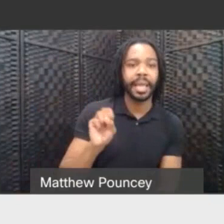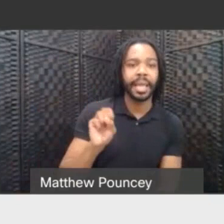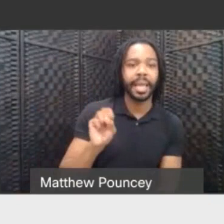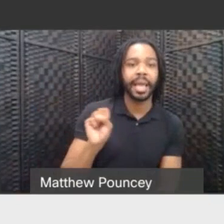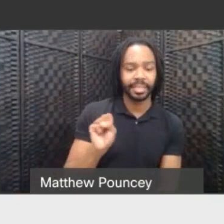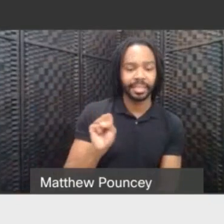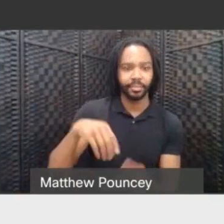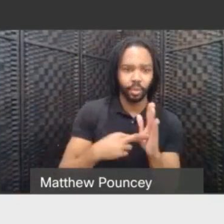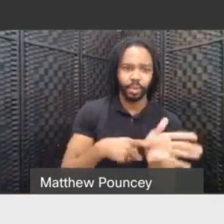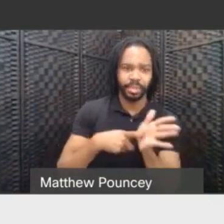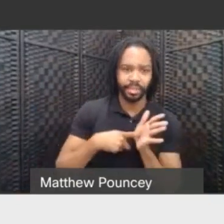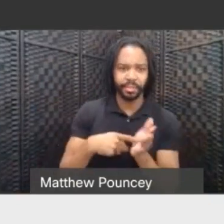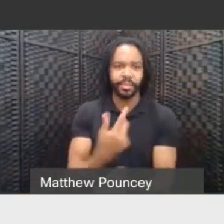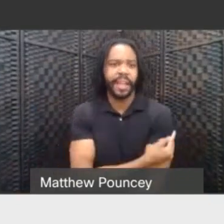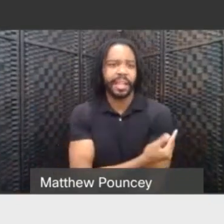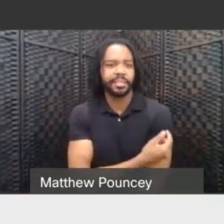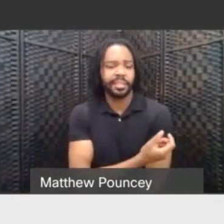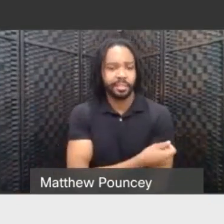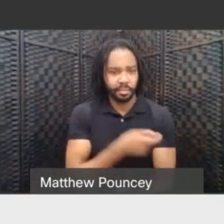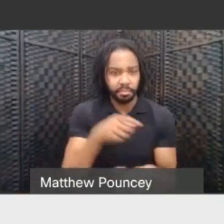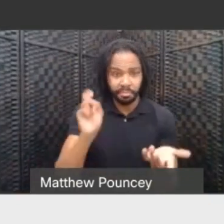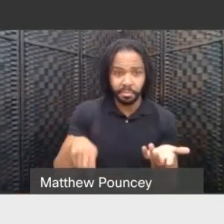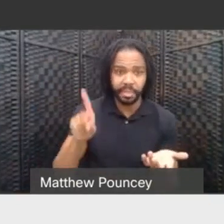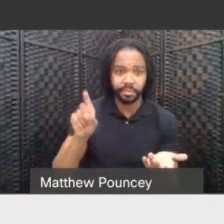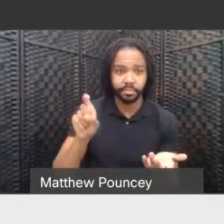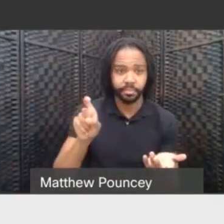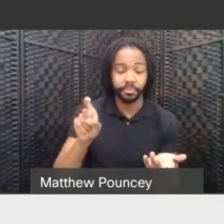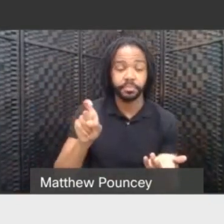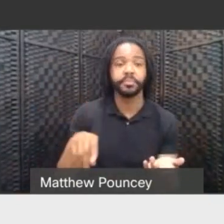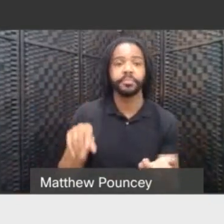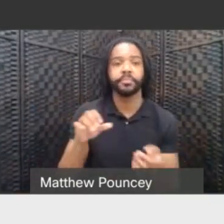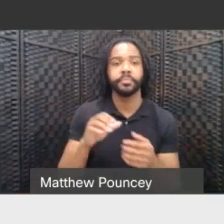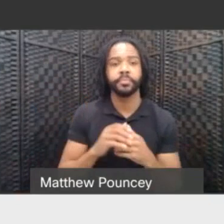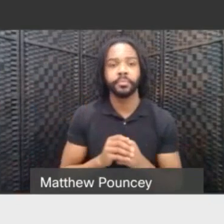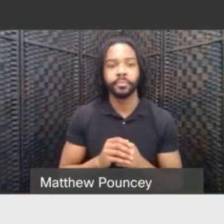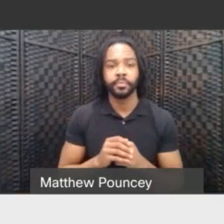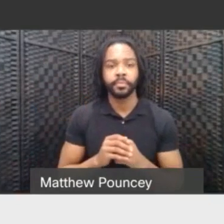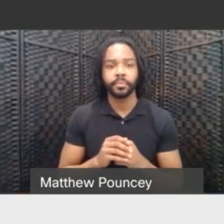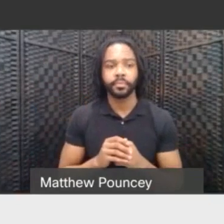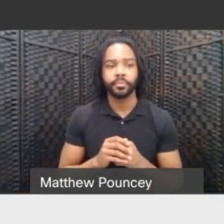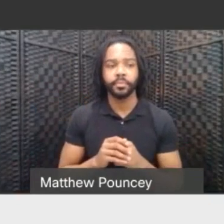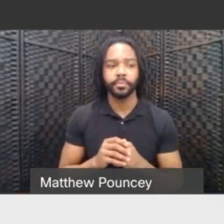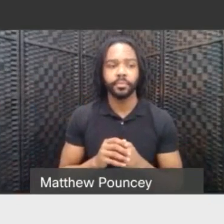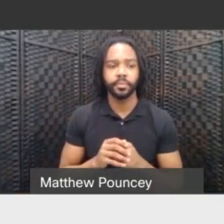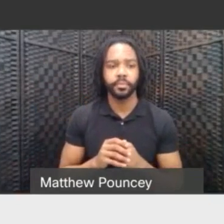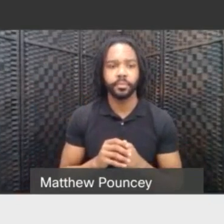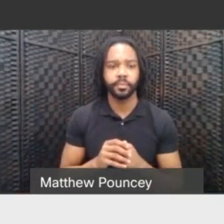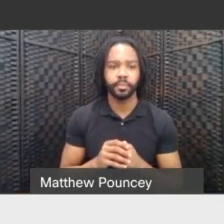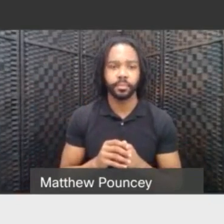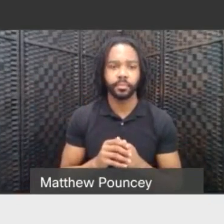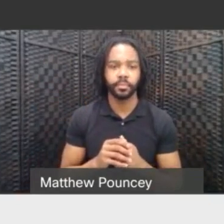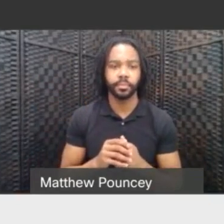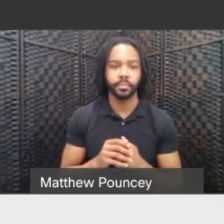the vaccination, the requirement to have the vaccination. And what I think is very helpful in